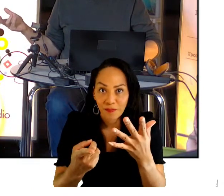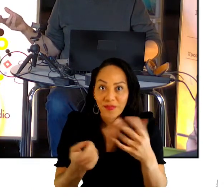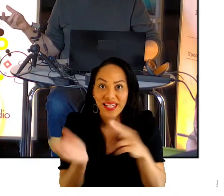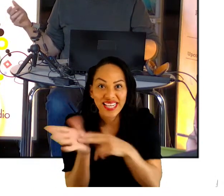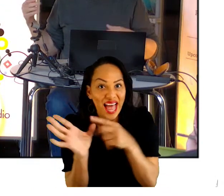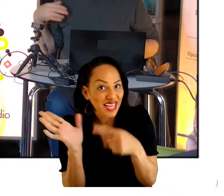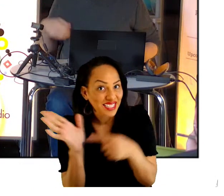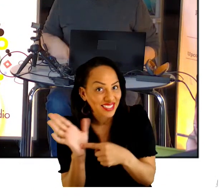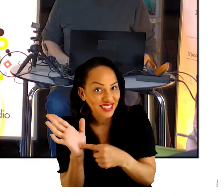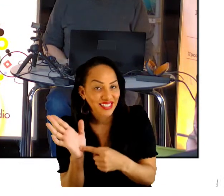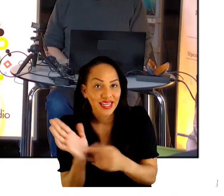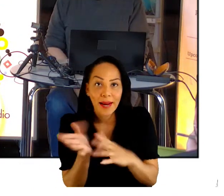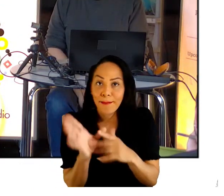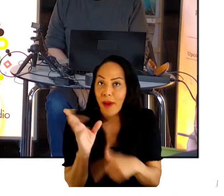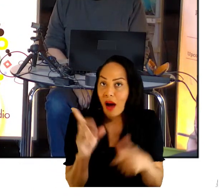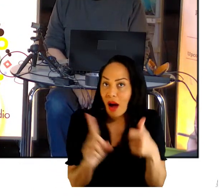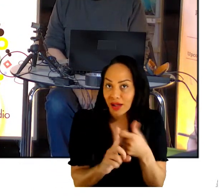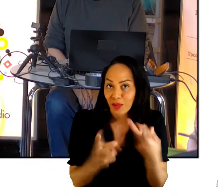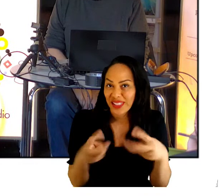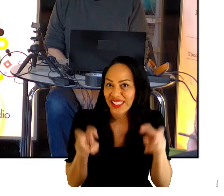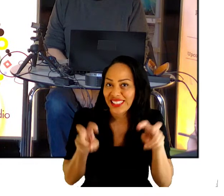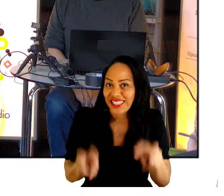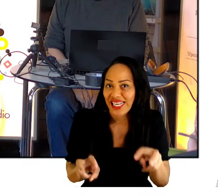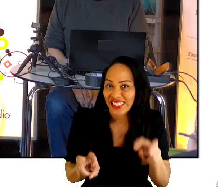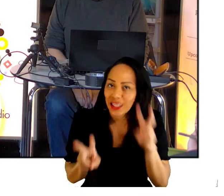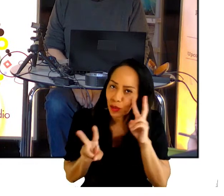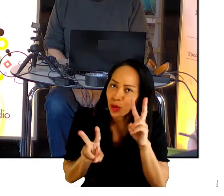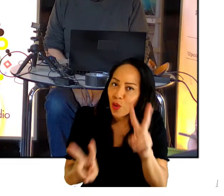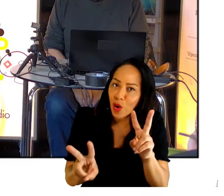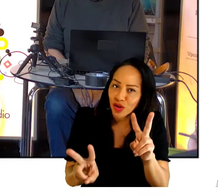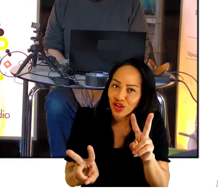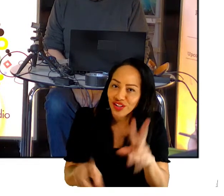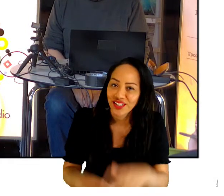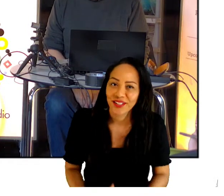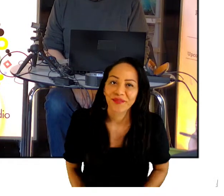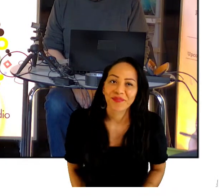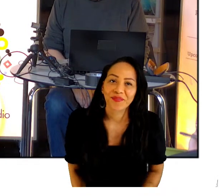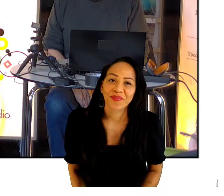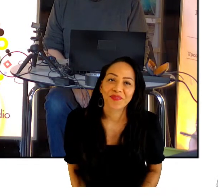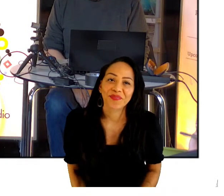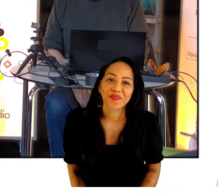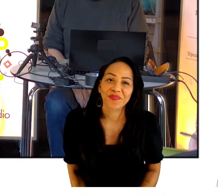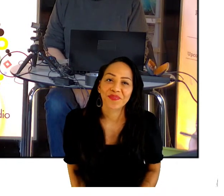watch, which again gives us different viewpoints of Natalie.